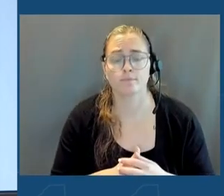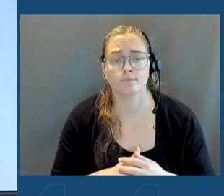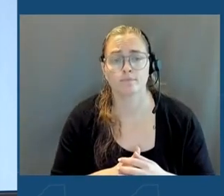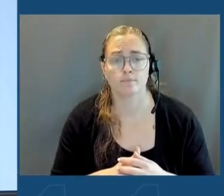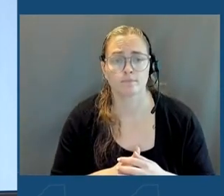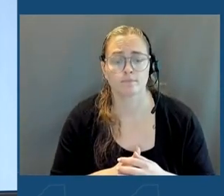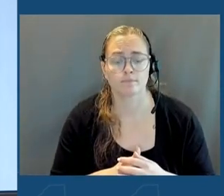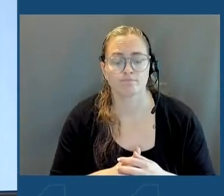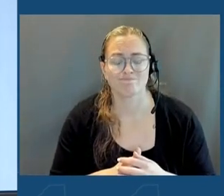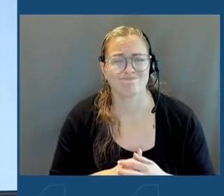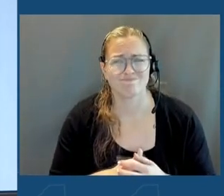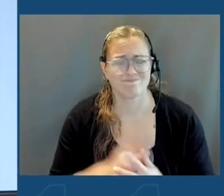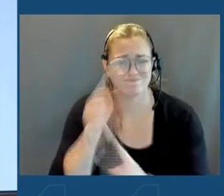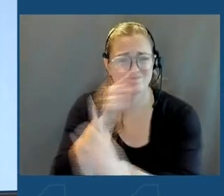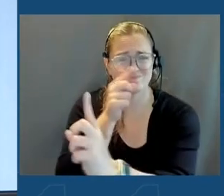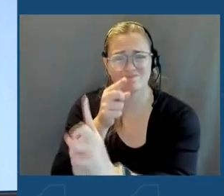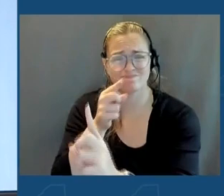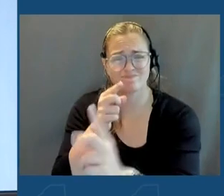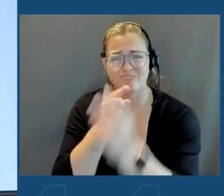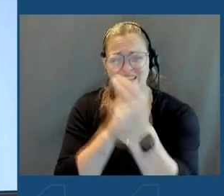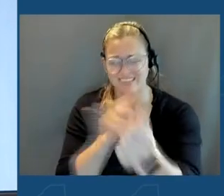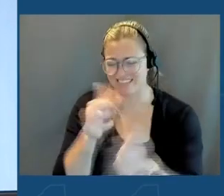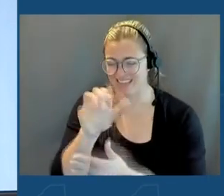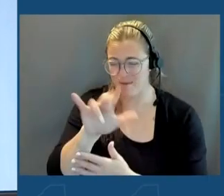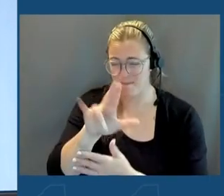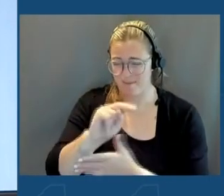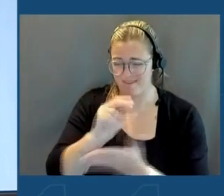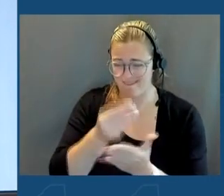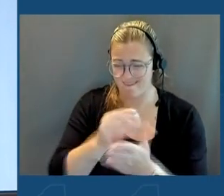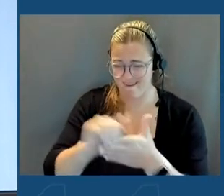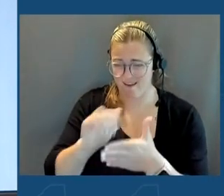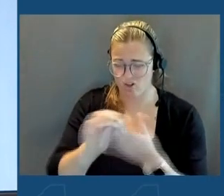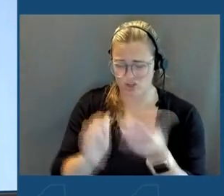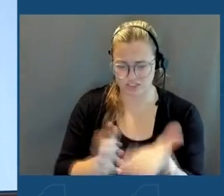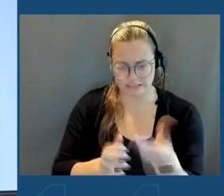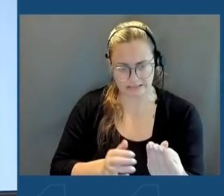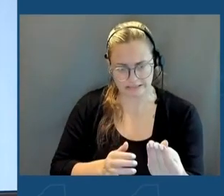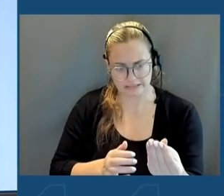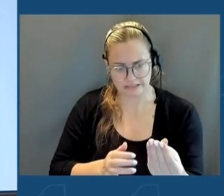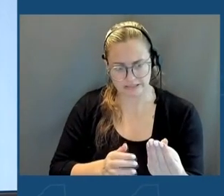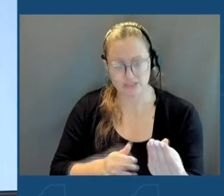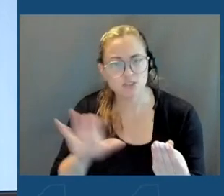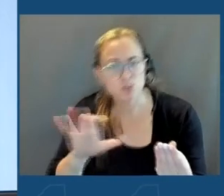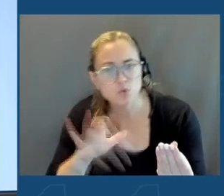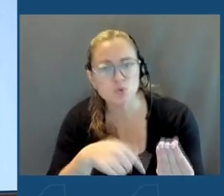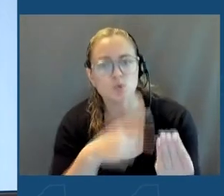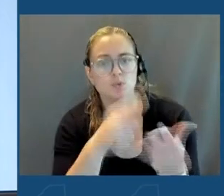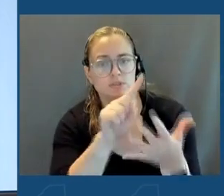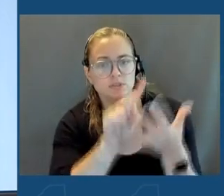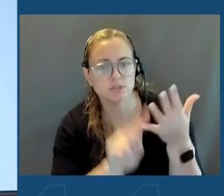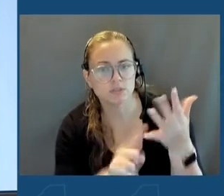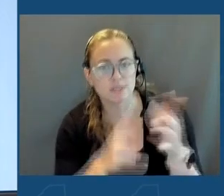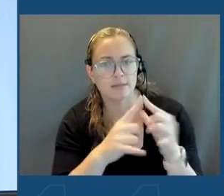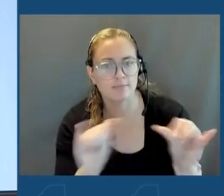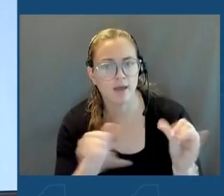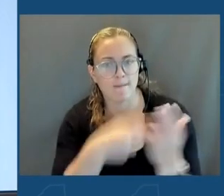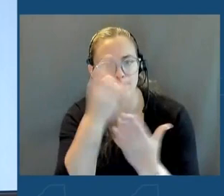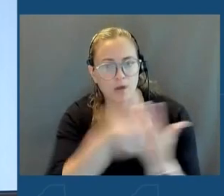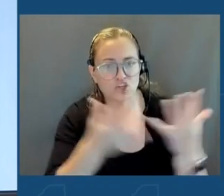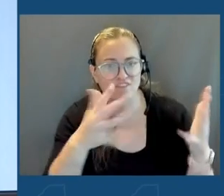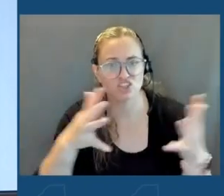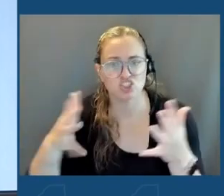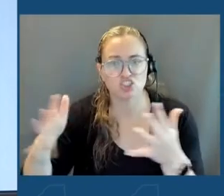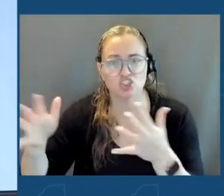The idea that all of a sudden you have $10 million in one shot to make projects happen simultaneously and finish at the same